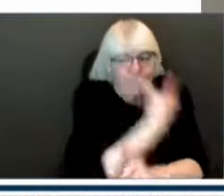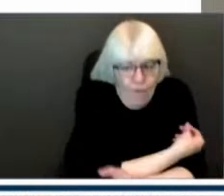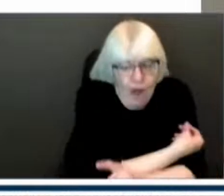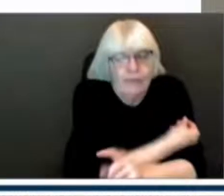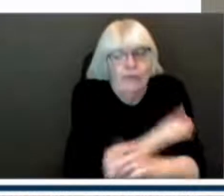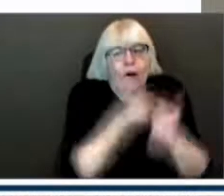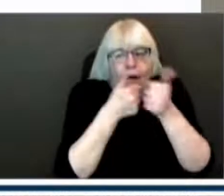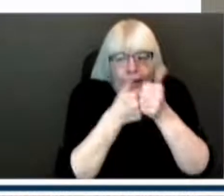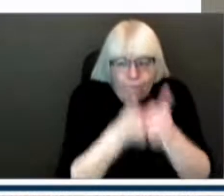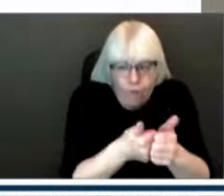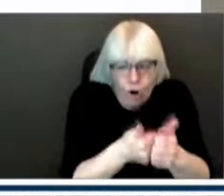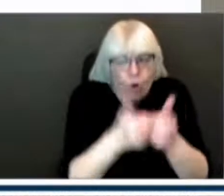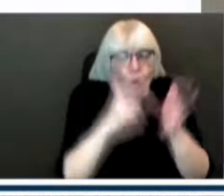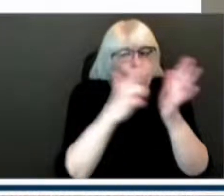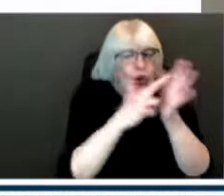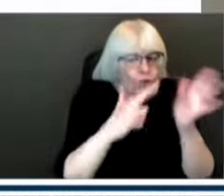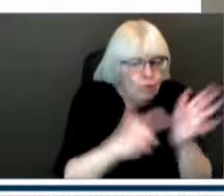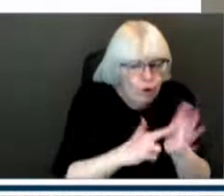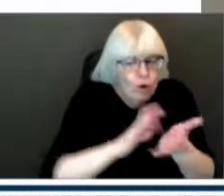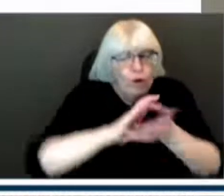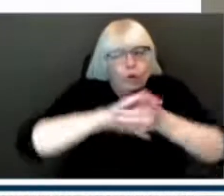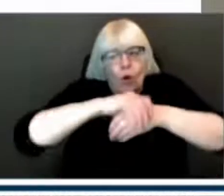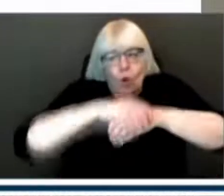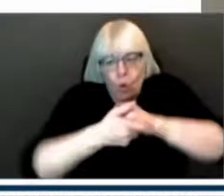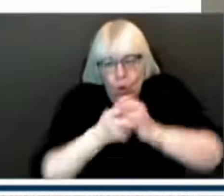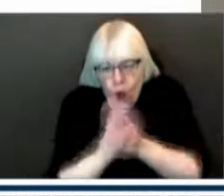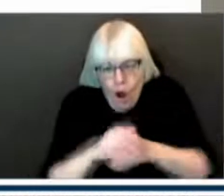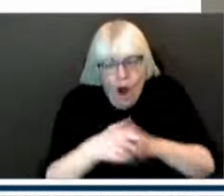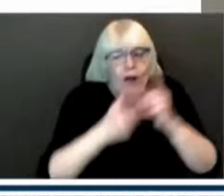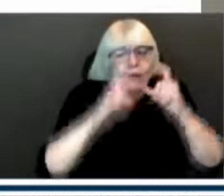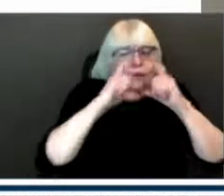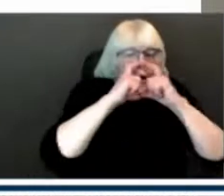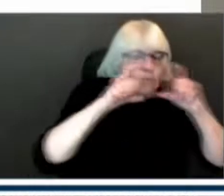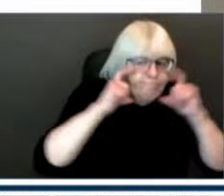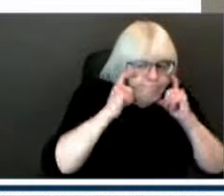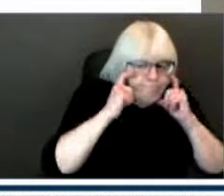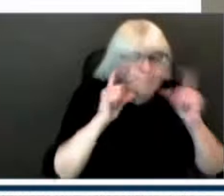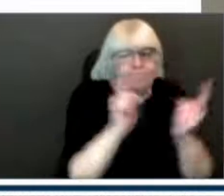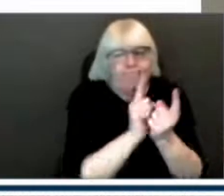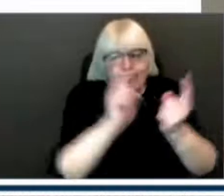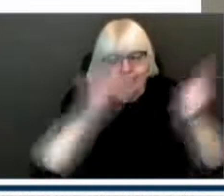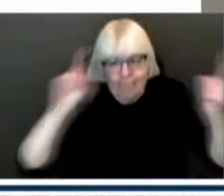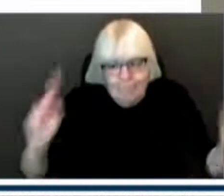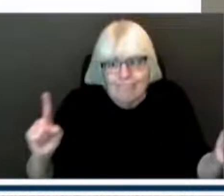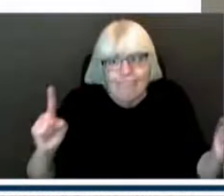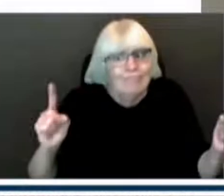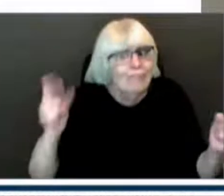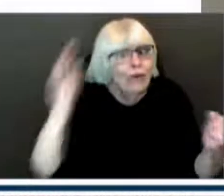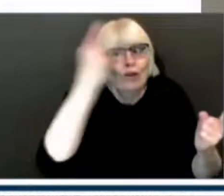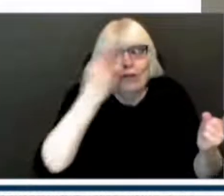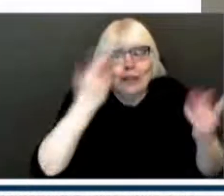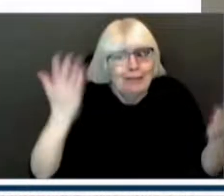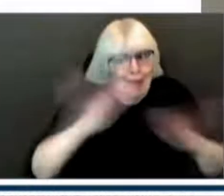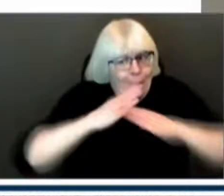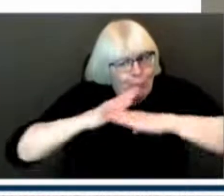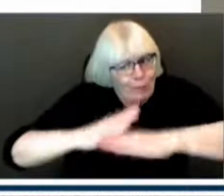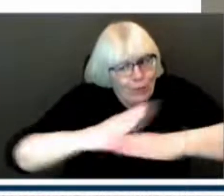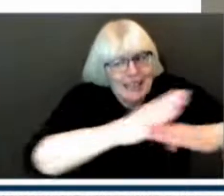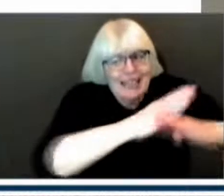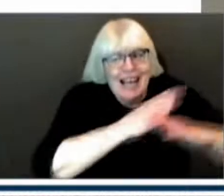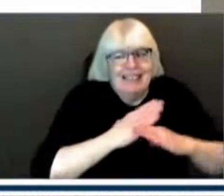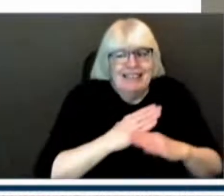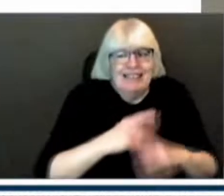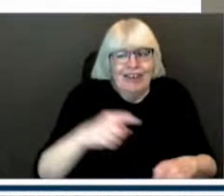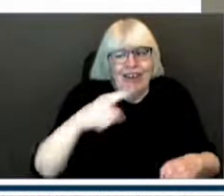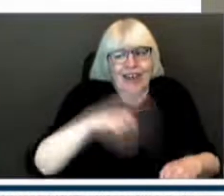will continue to protect you and the people around you from severe disease. Nova Scotians have shown extraordinary resilience in the face